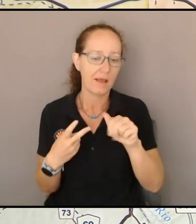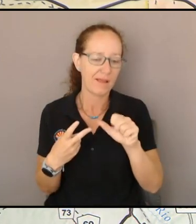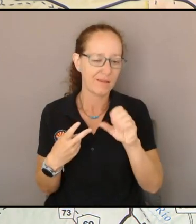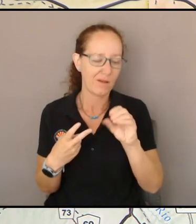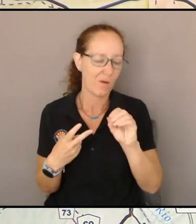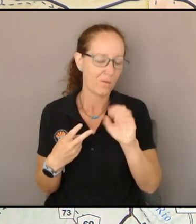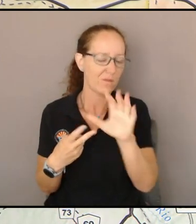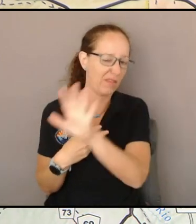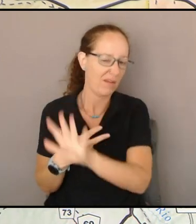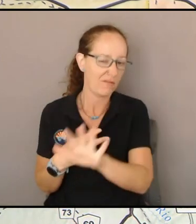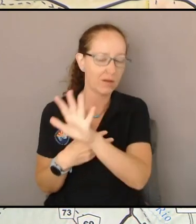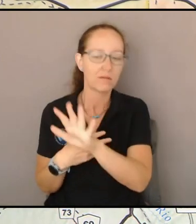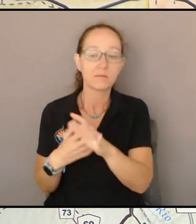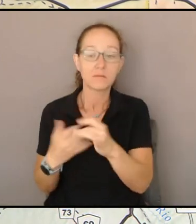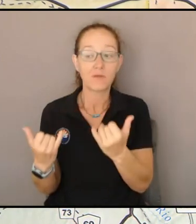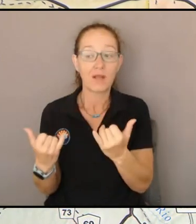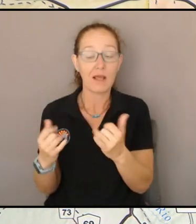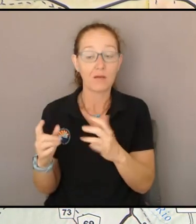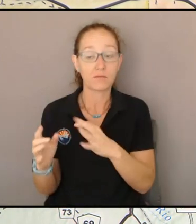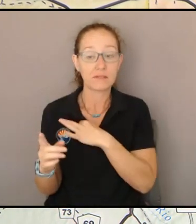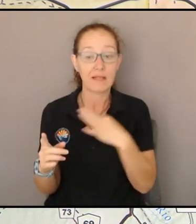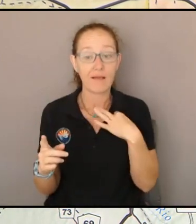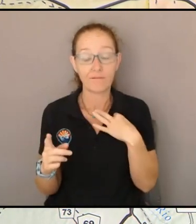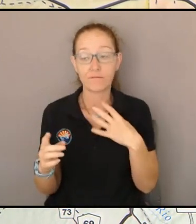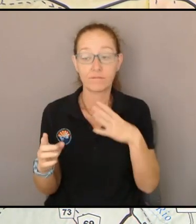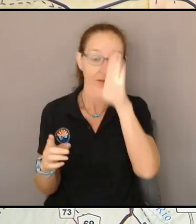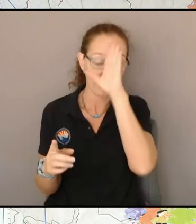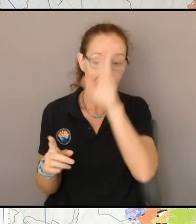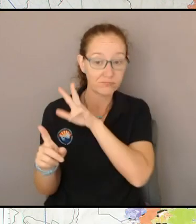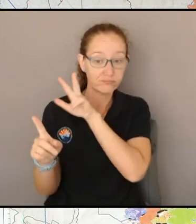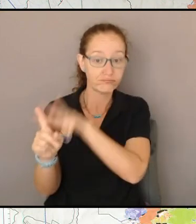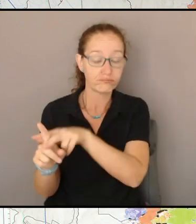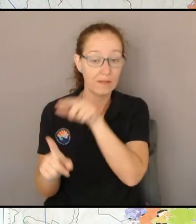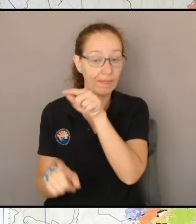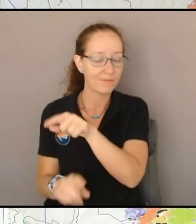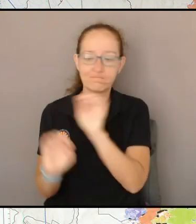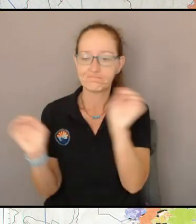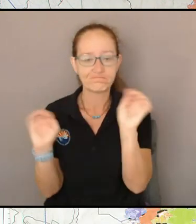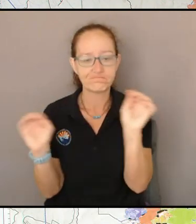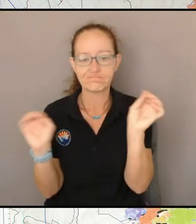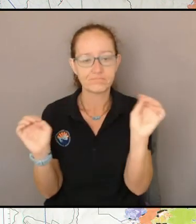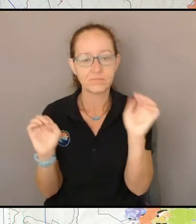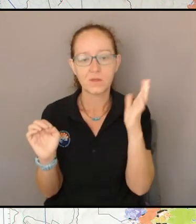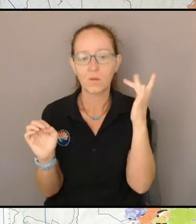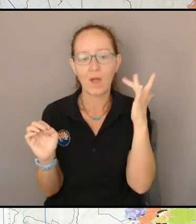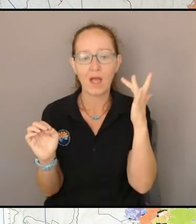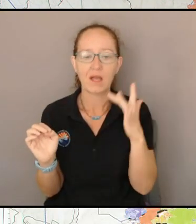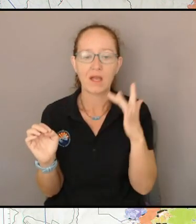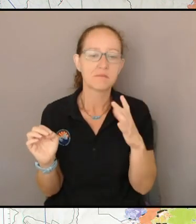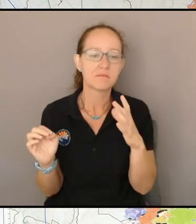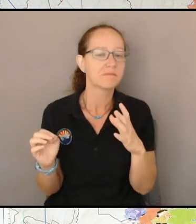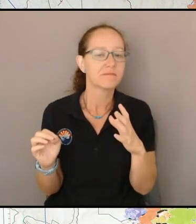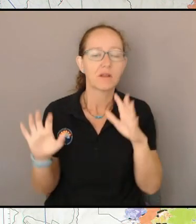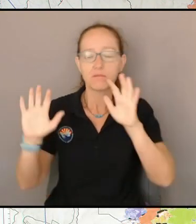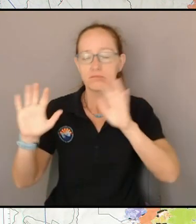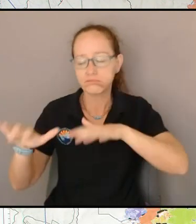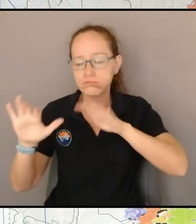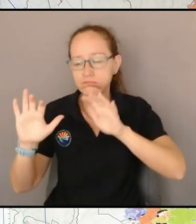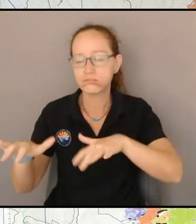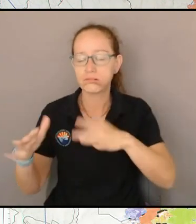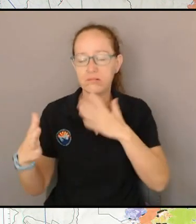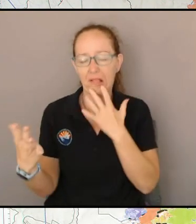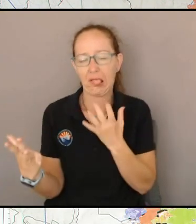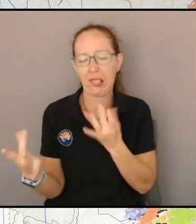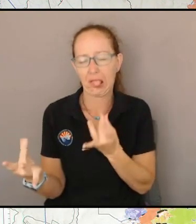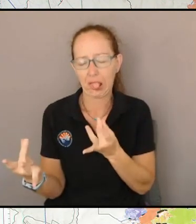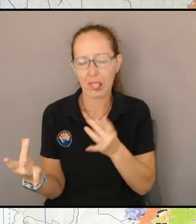now, just with the conditions and the mud and all the rain and everything like that. We've pulled all the equipment out of there. Yesterday was the last day